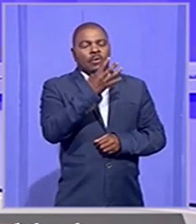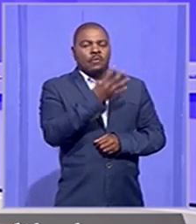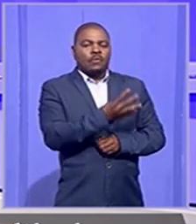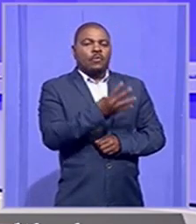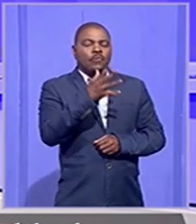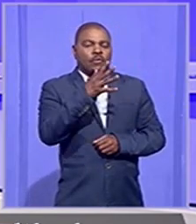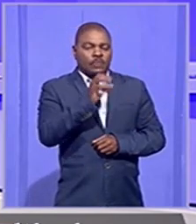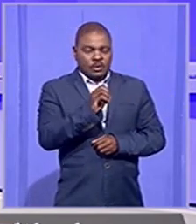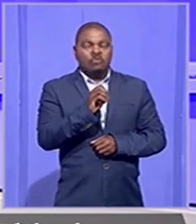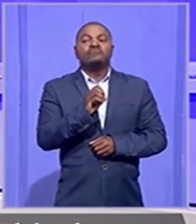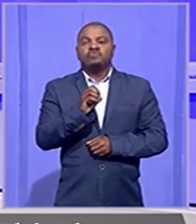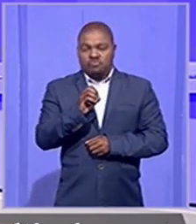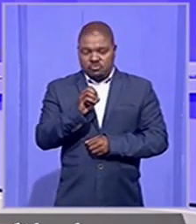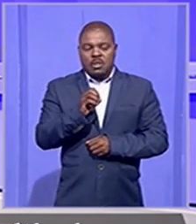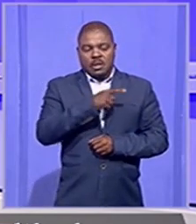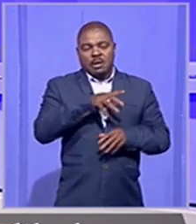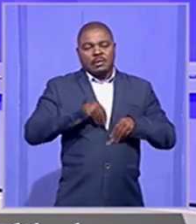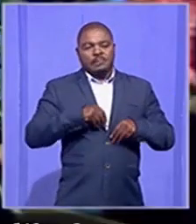345.